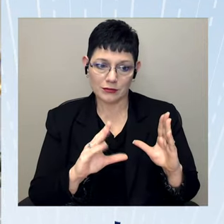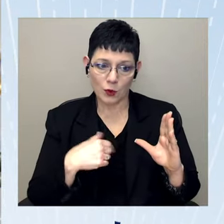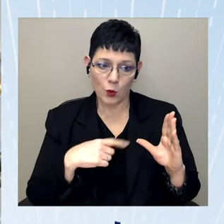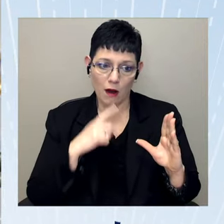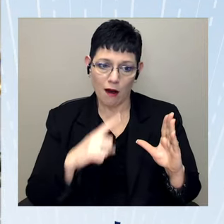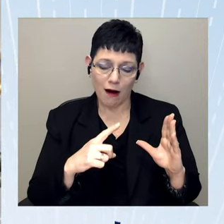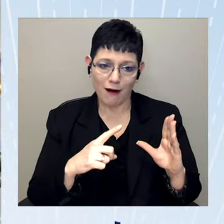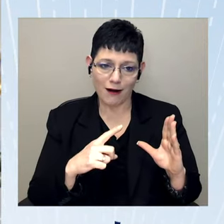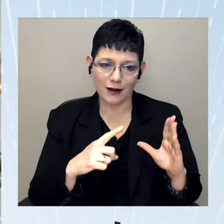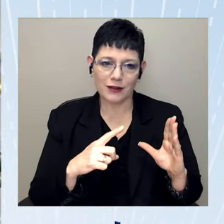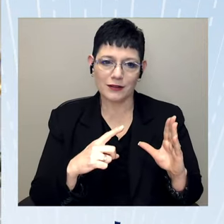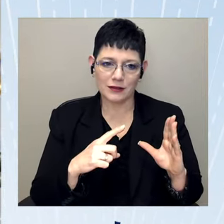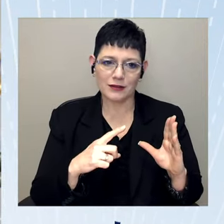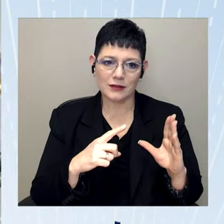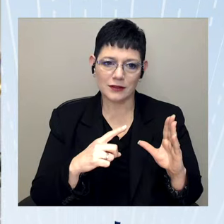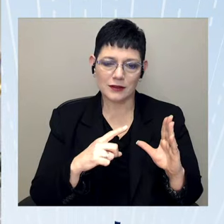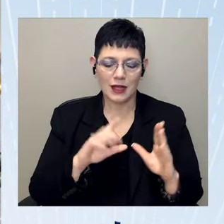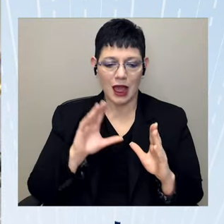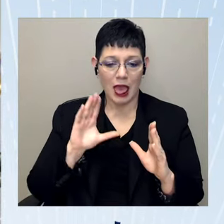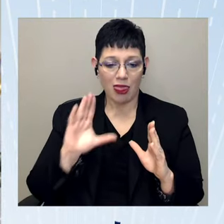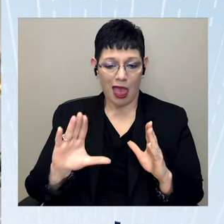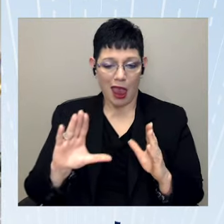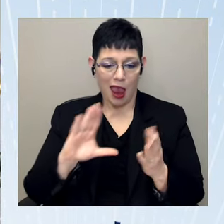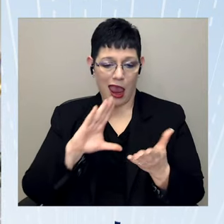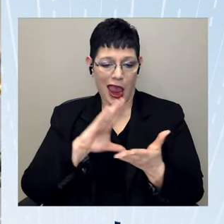And their education starts with us.